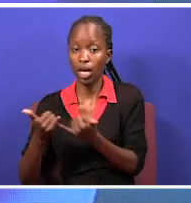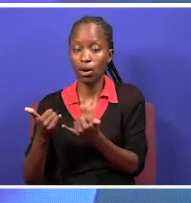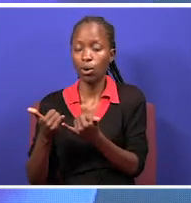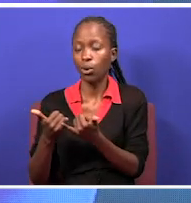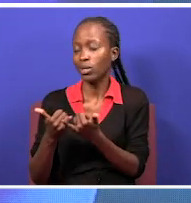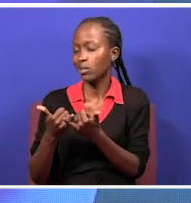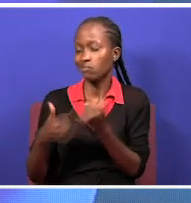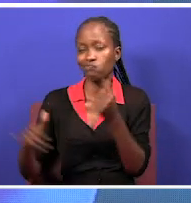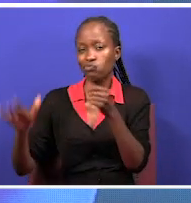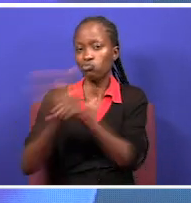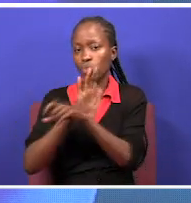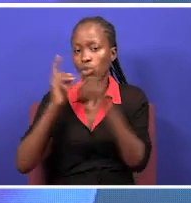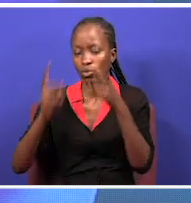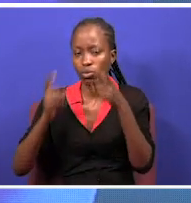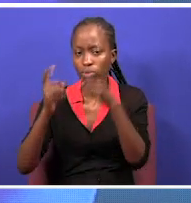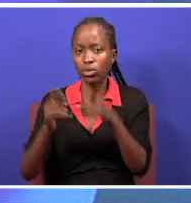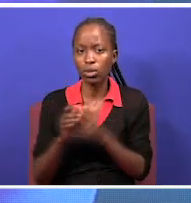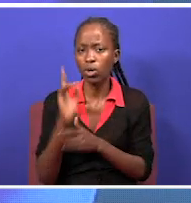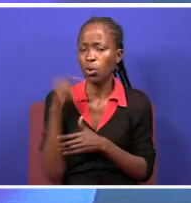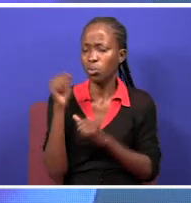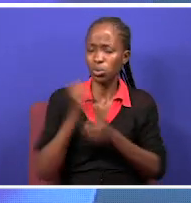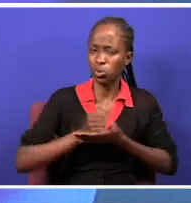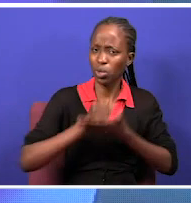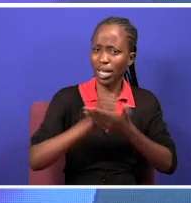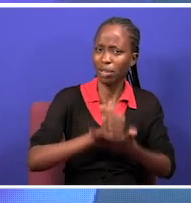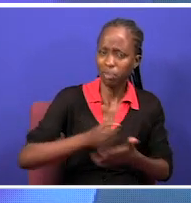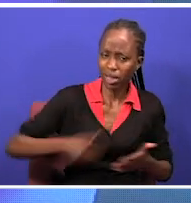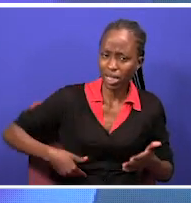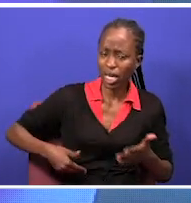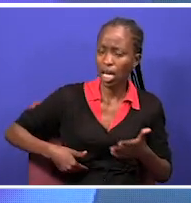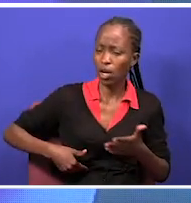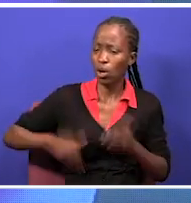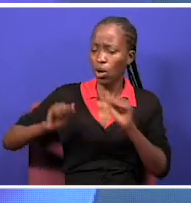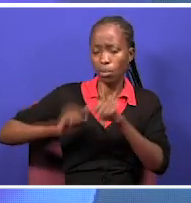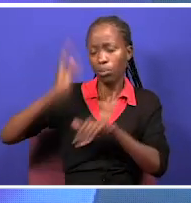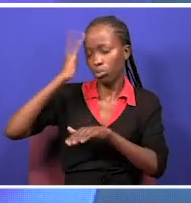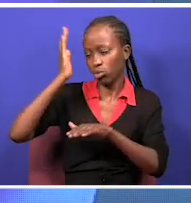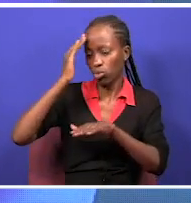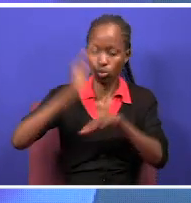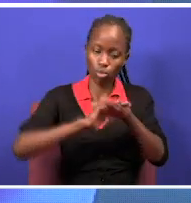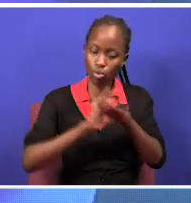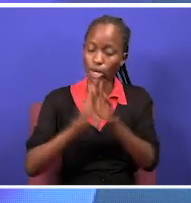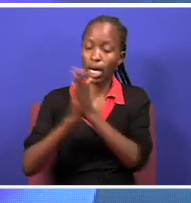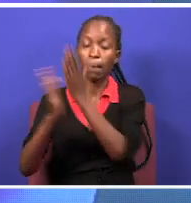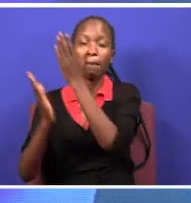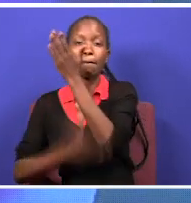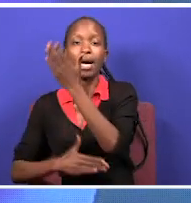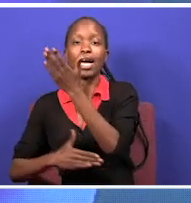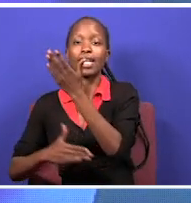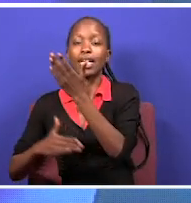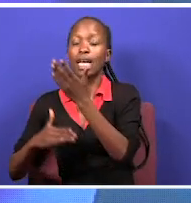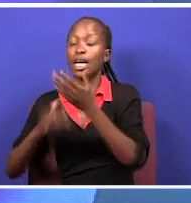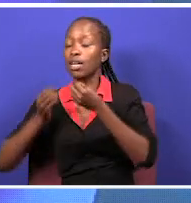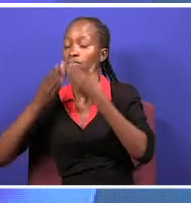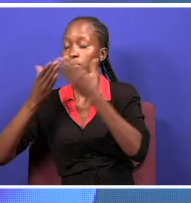wickedness. Who will help them to sift through all this information, the good, the bad, and